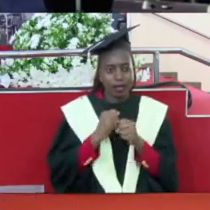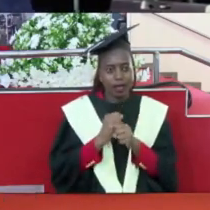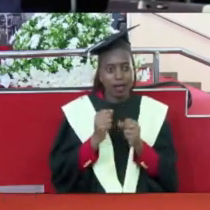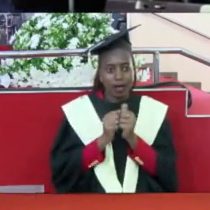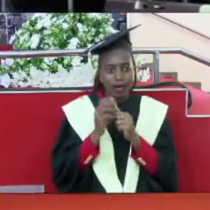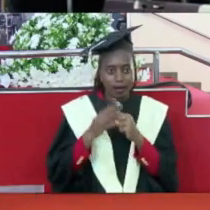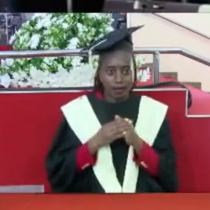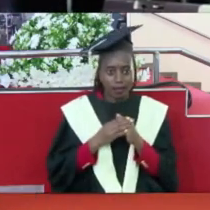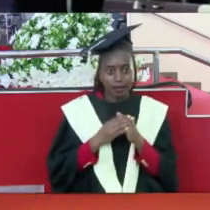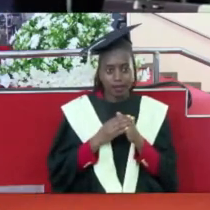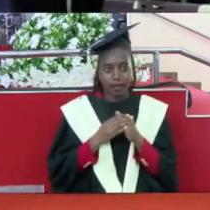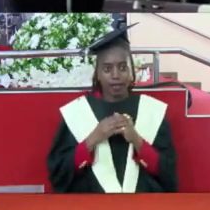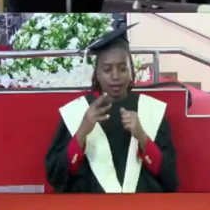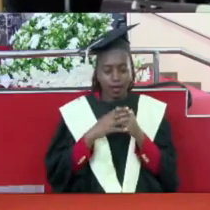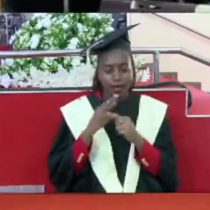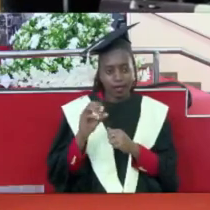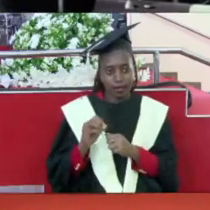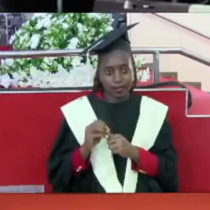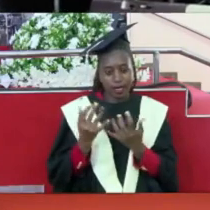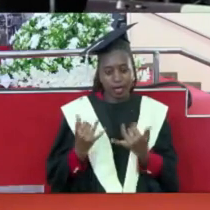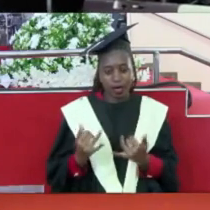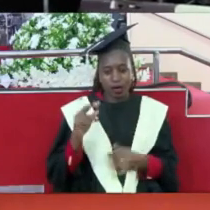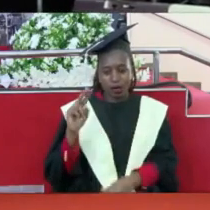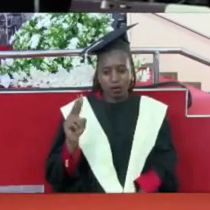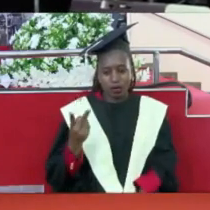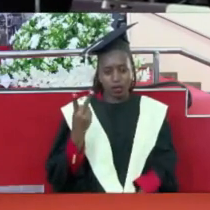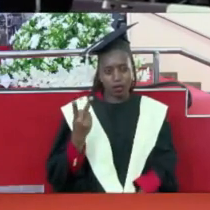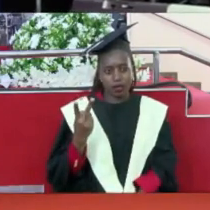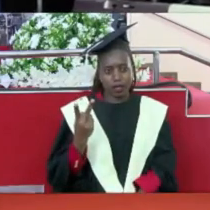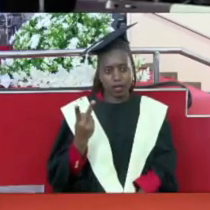2000. They have worked now 2020.